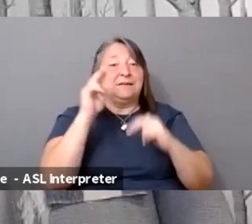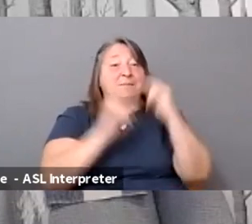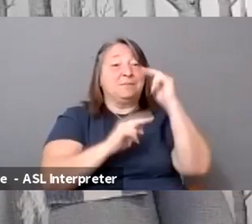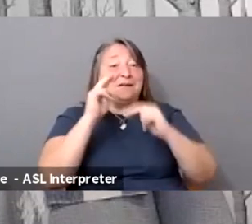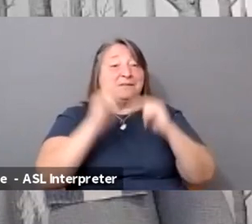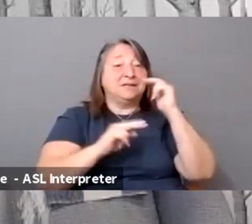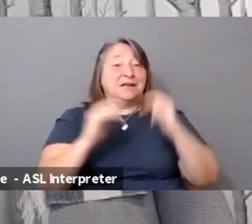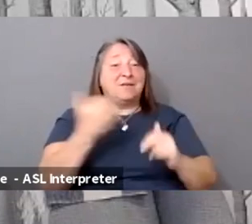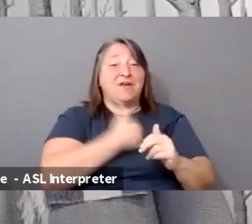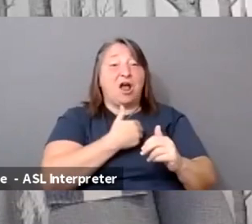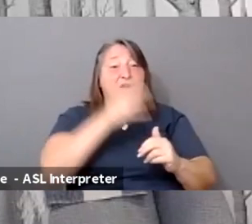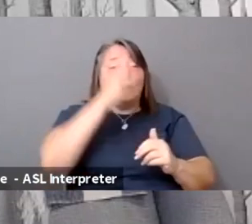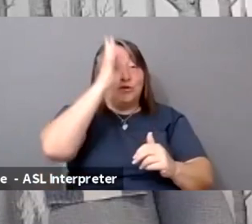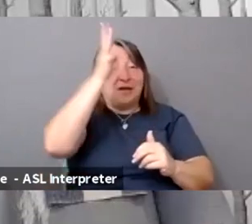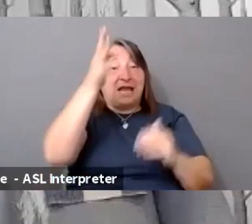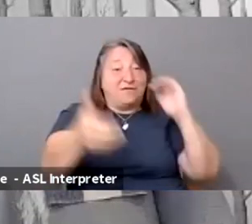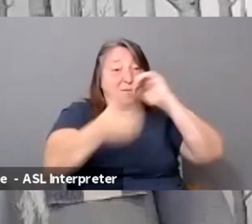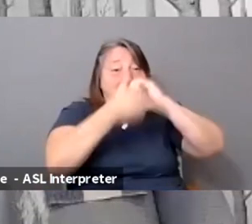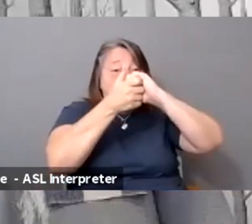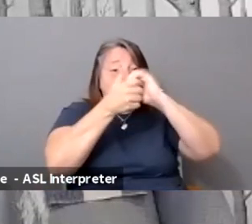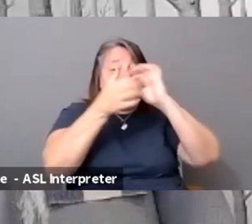creative partner relationships that we've had